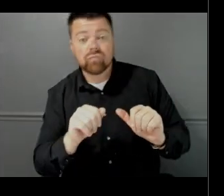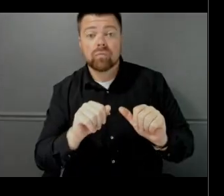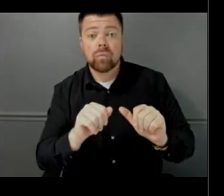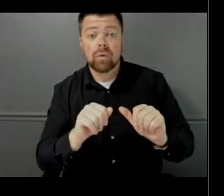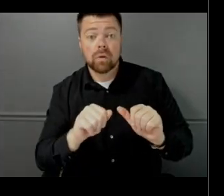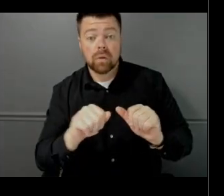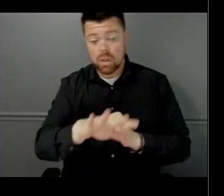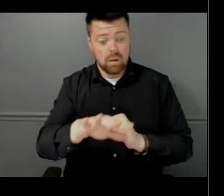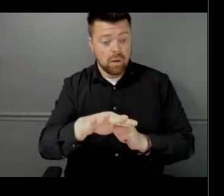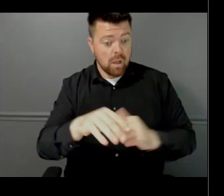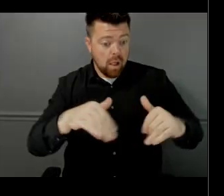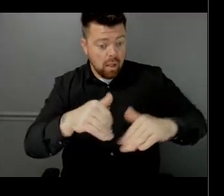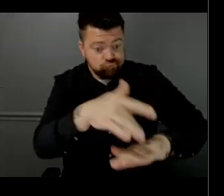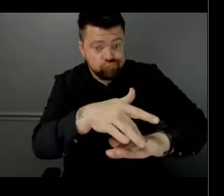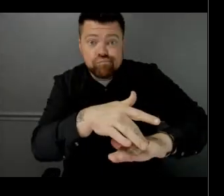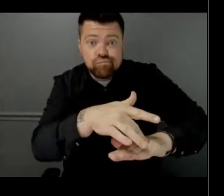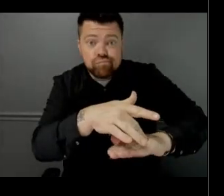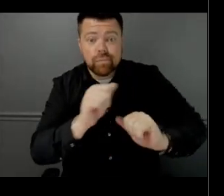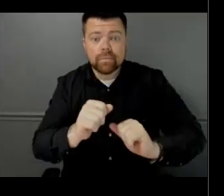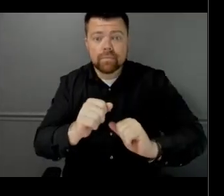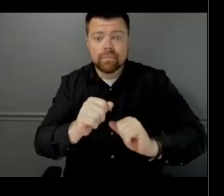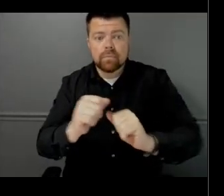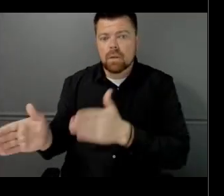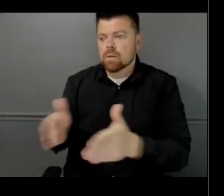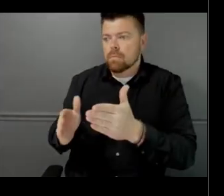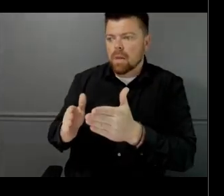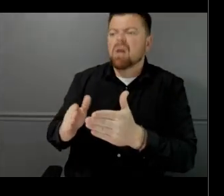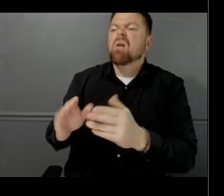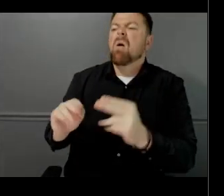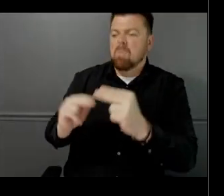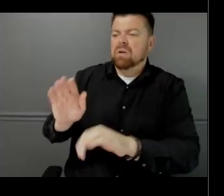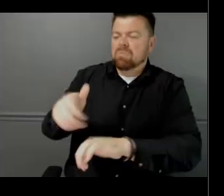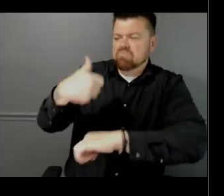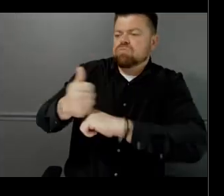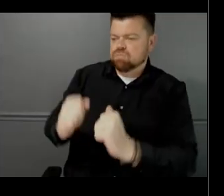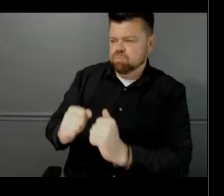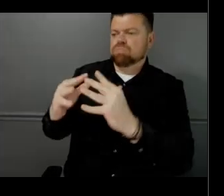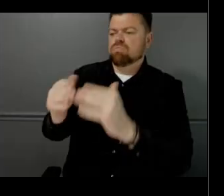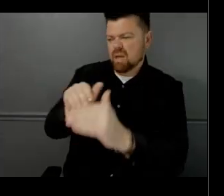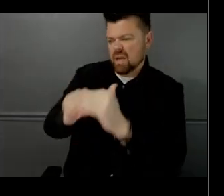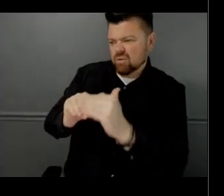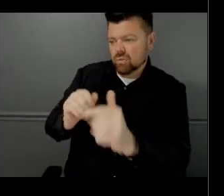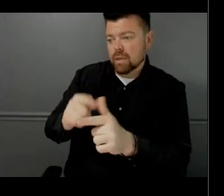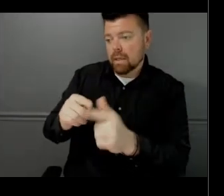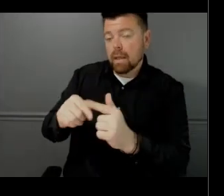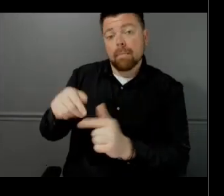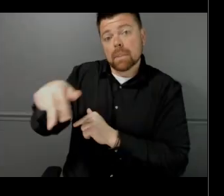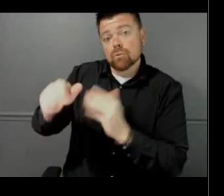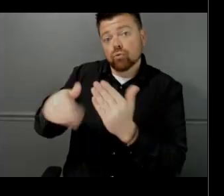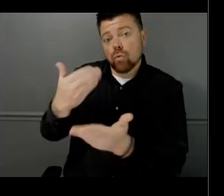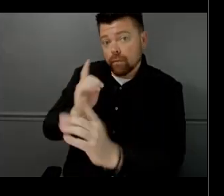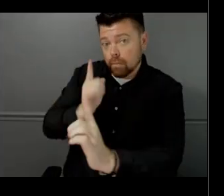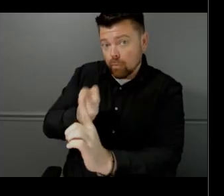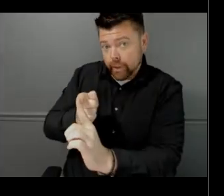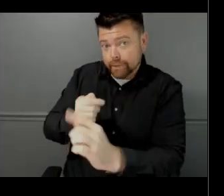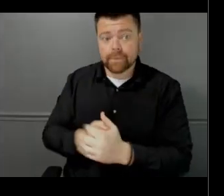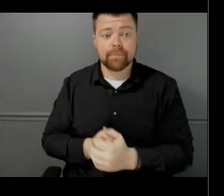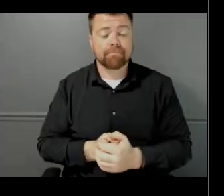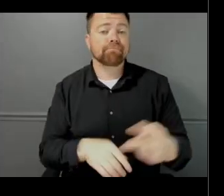site and the planned site building entrances and pedestrian arrival points.